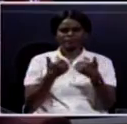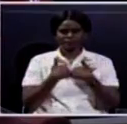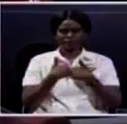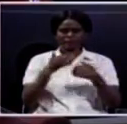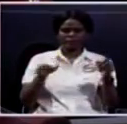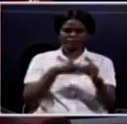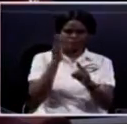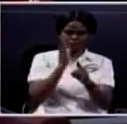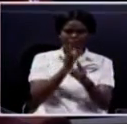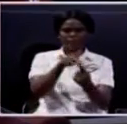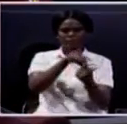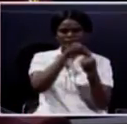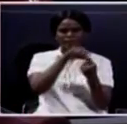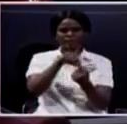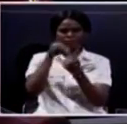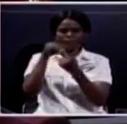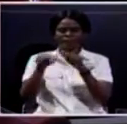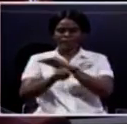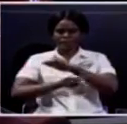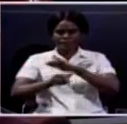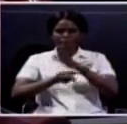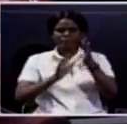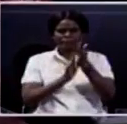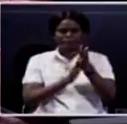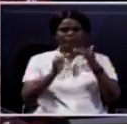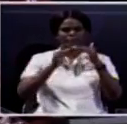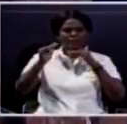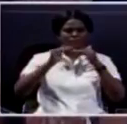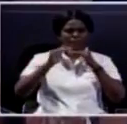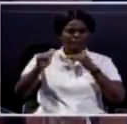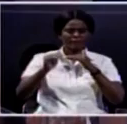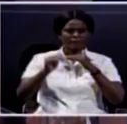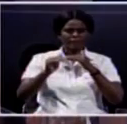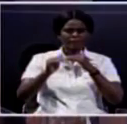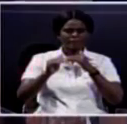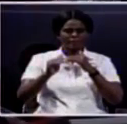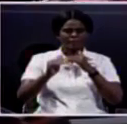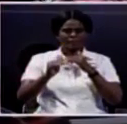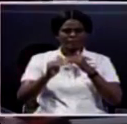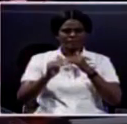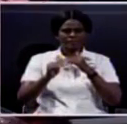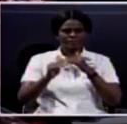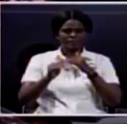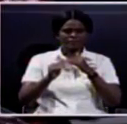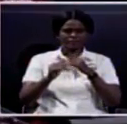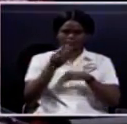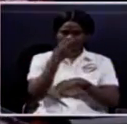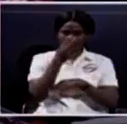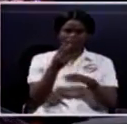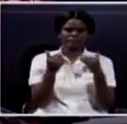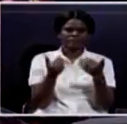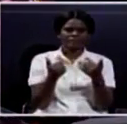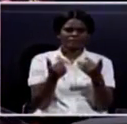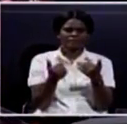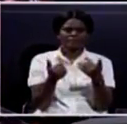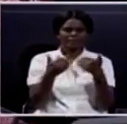to as specialization at primary school level. Gravazia, here can even now rest a bit. You see, it has a